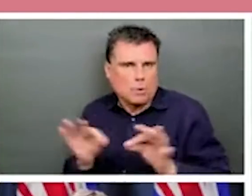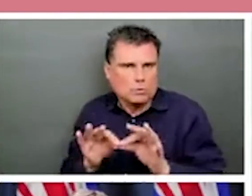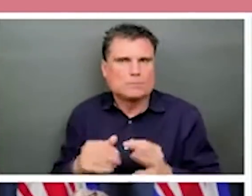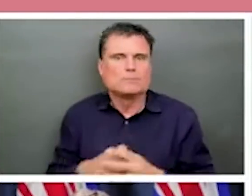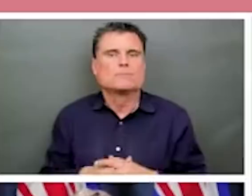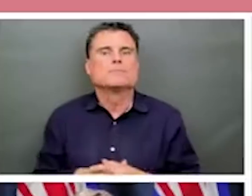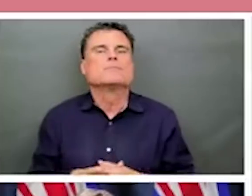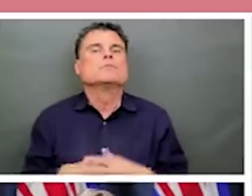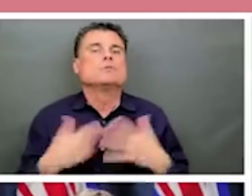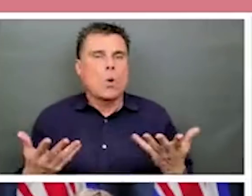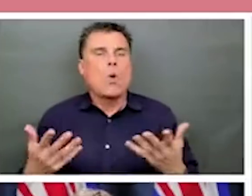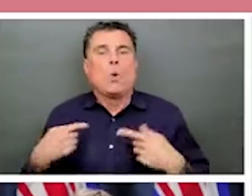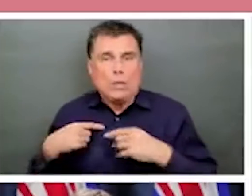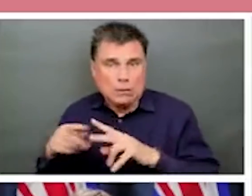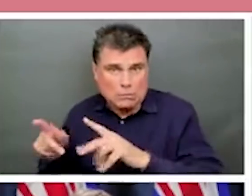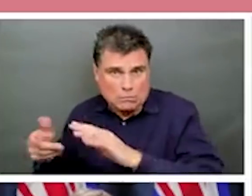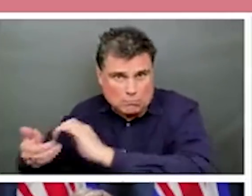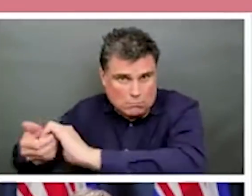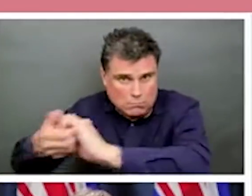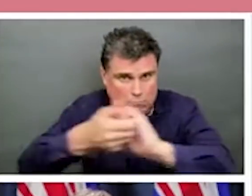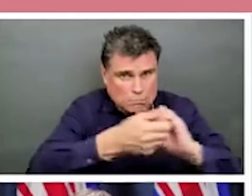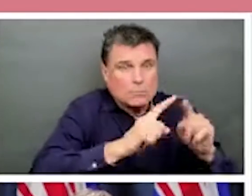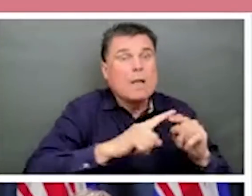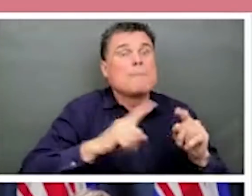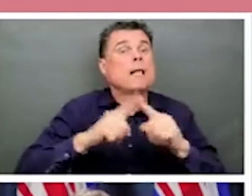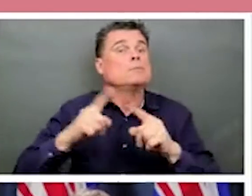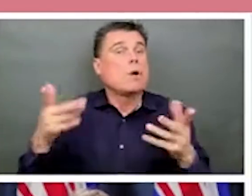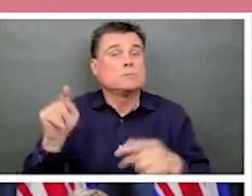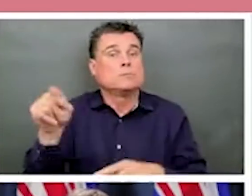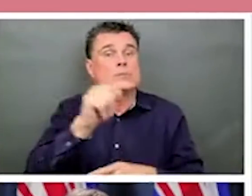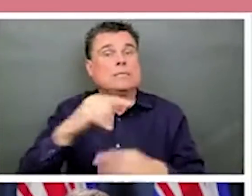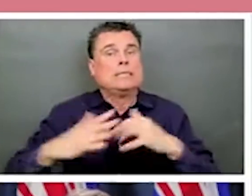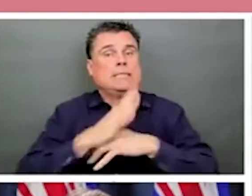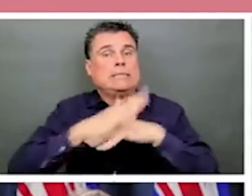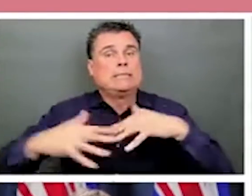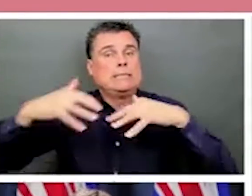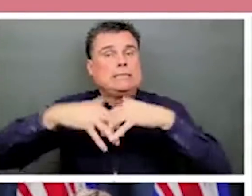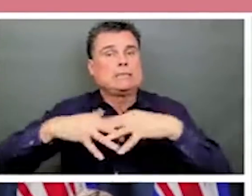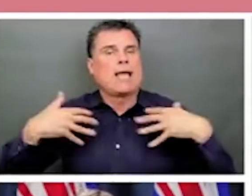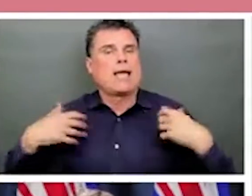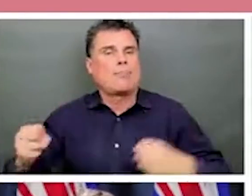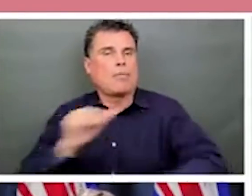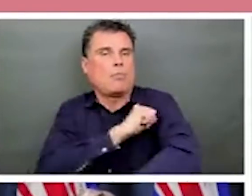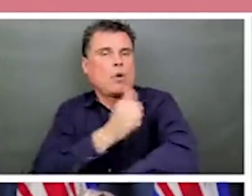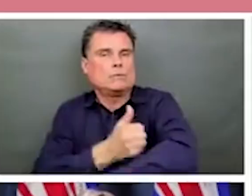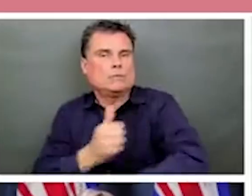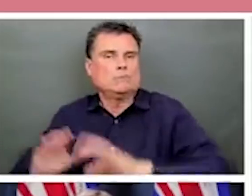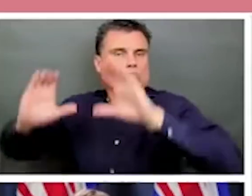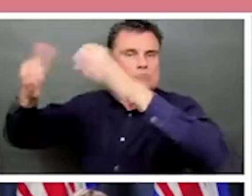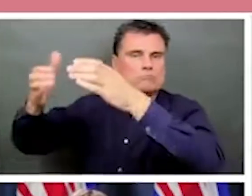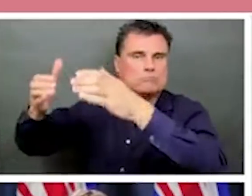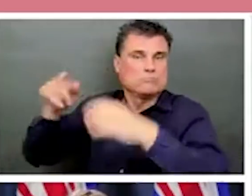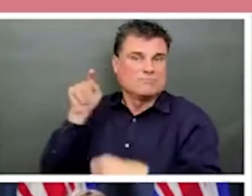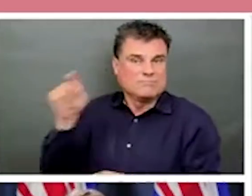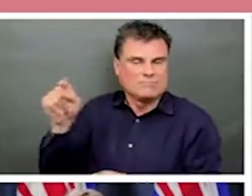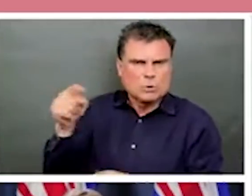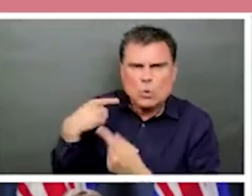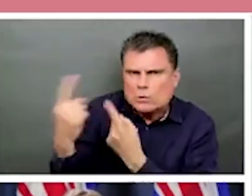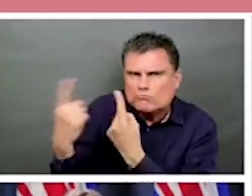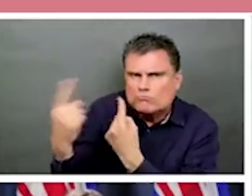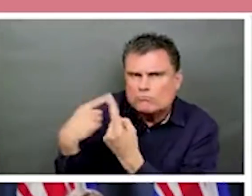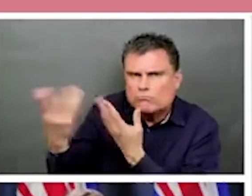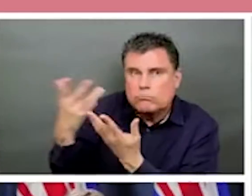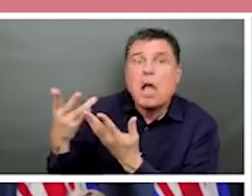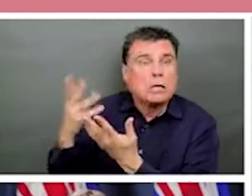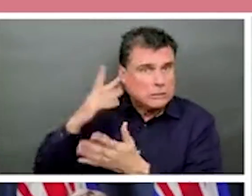Health Authority. I'm really happy to report that we're, well underway to finish off by the end of March all our